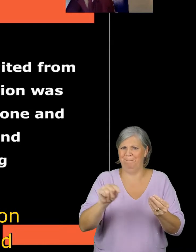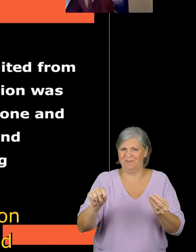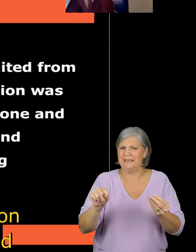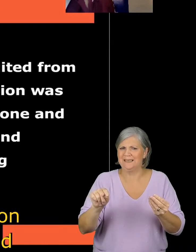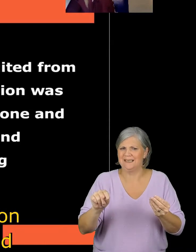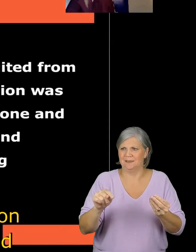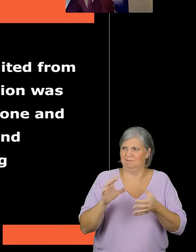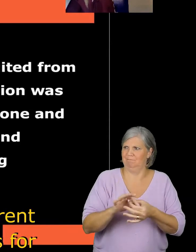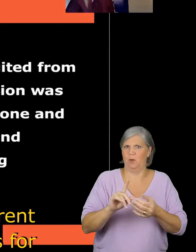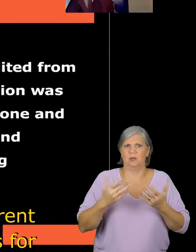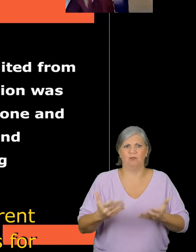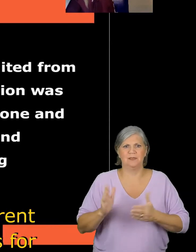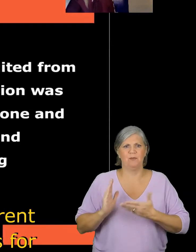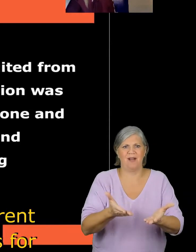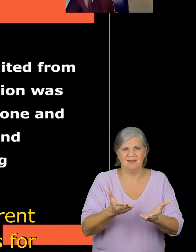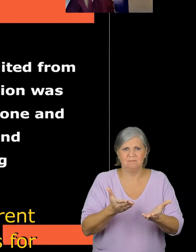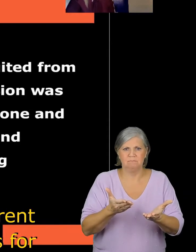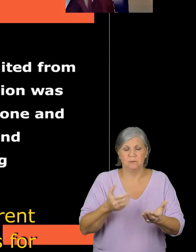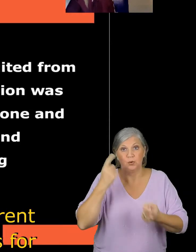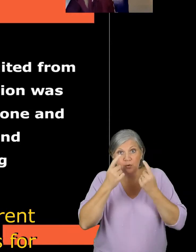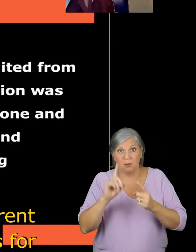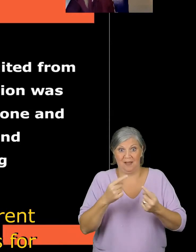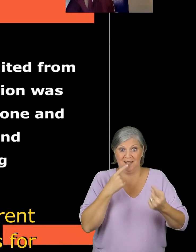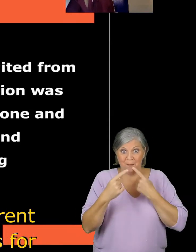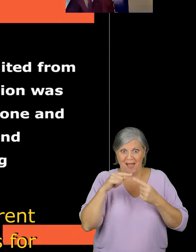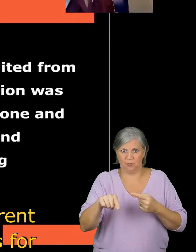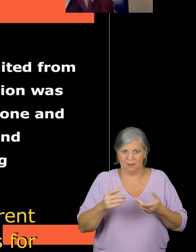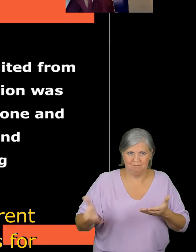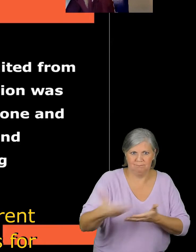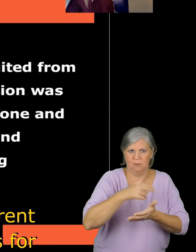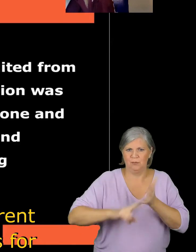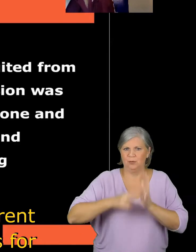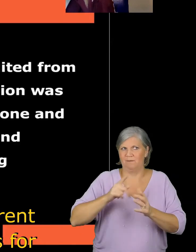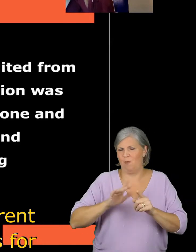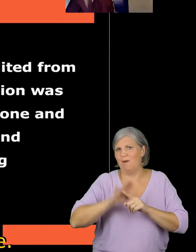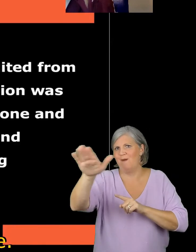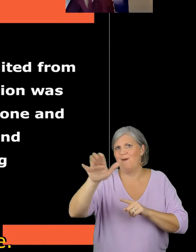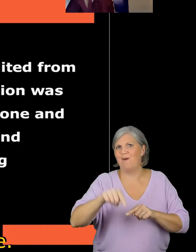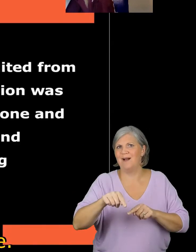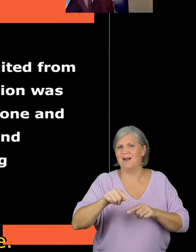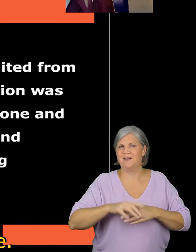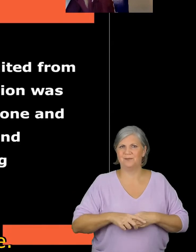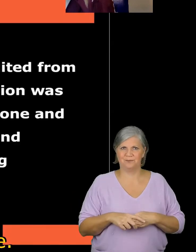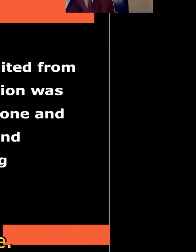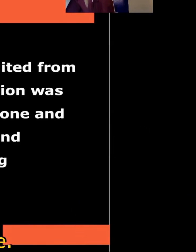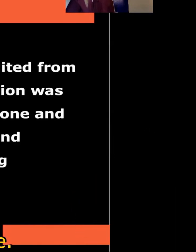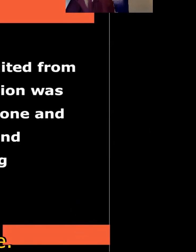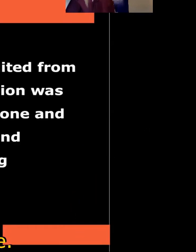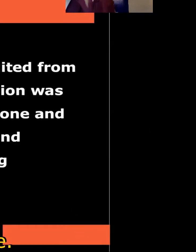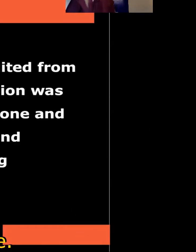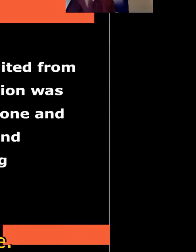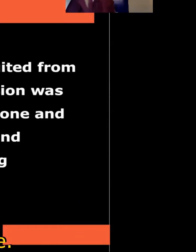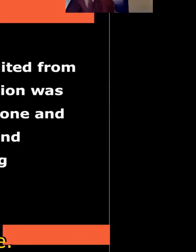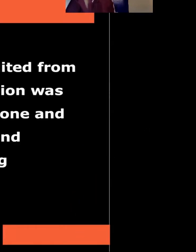findings of stage 1 of perceived gaps in the current provision and suggestions for information gathering strategies